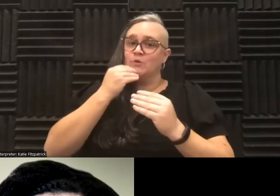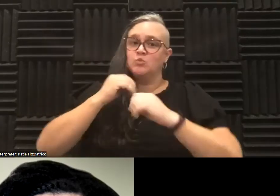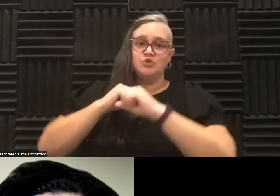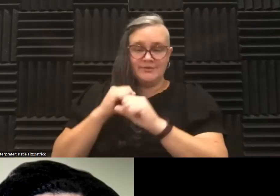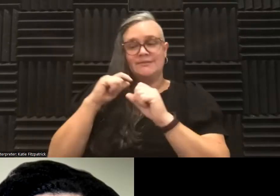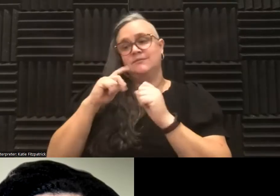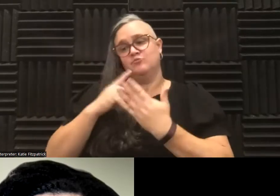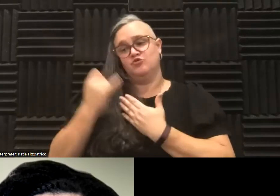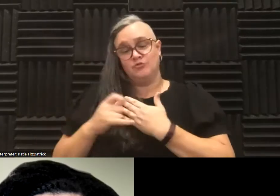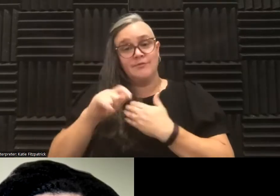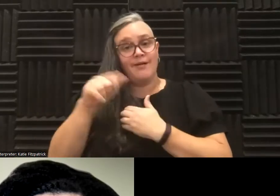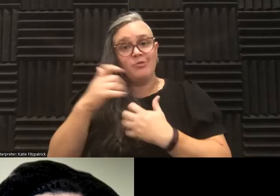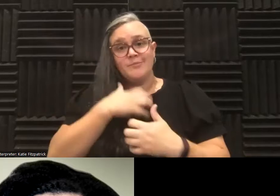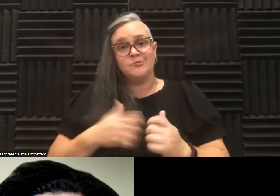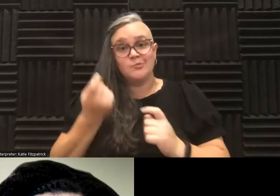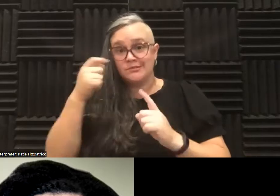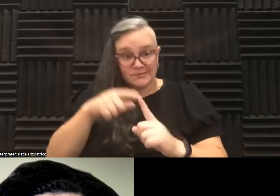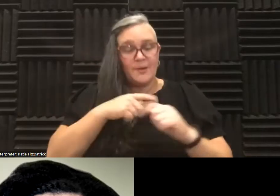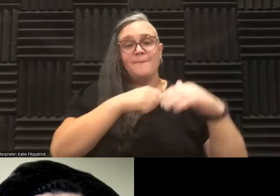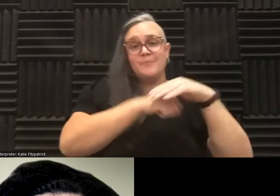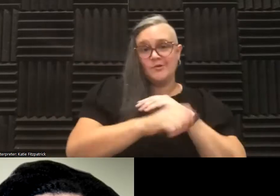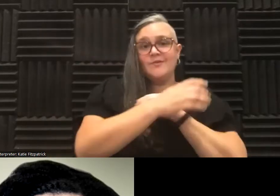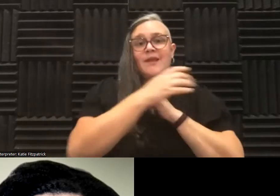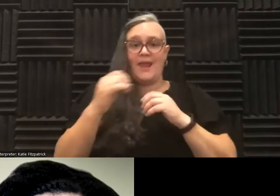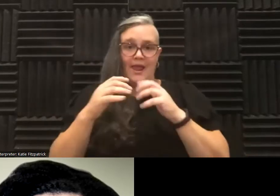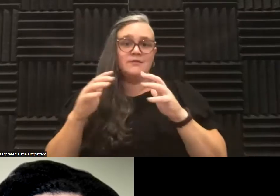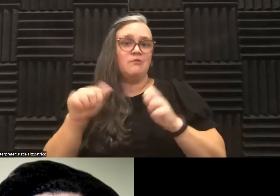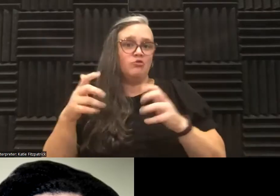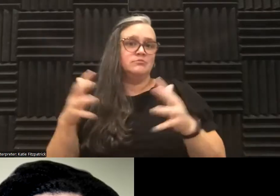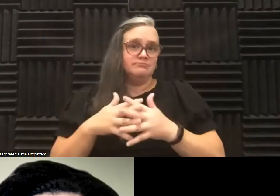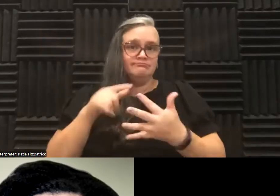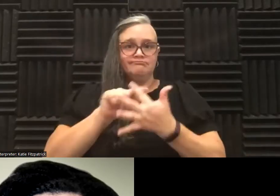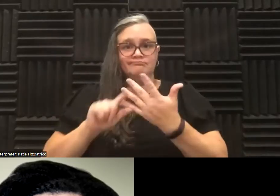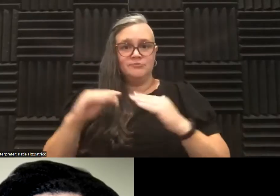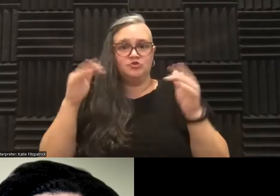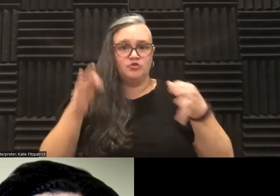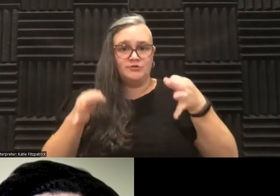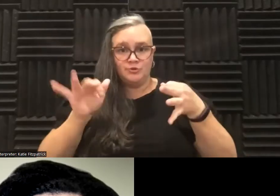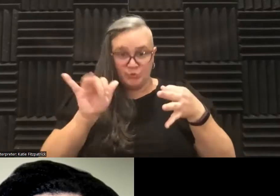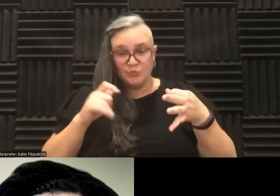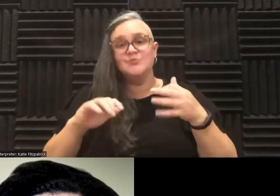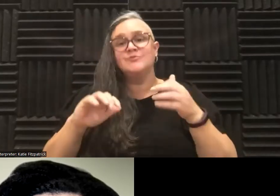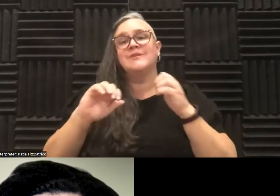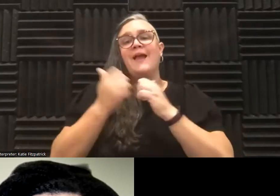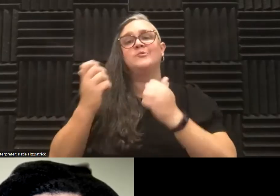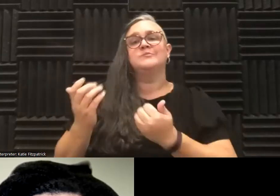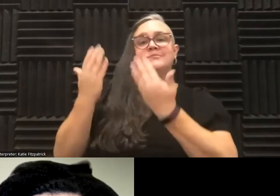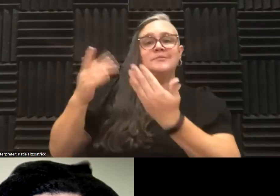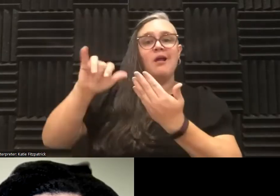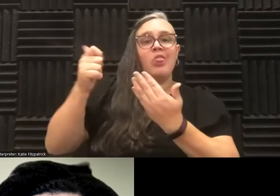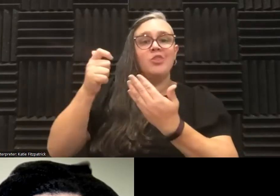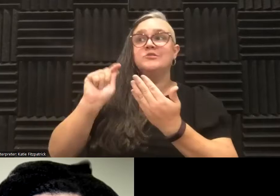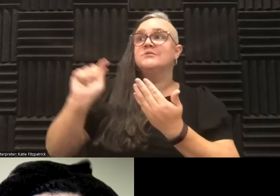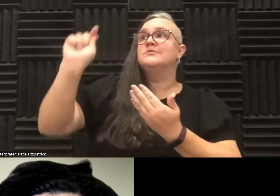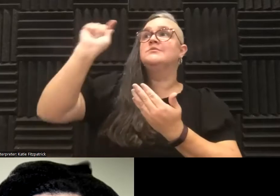include birthing and reproductive justice, and systems change as a way to address upstream factors limiting the health